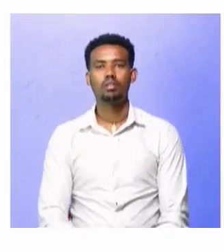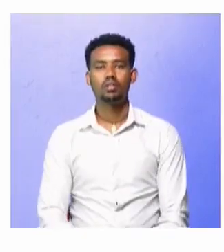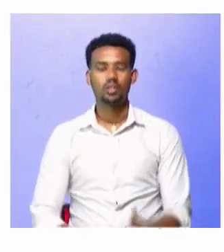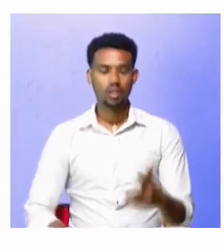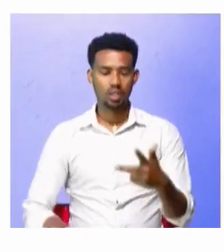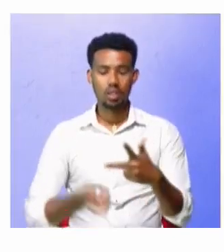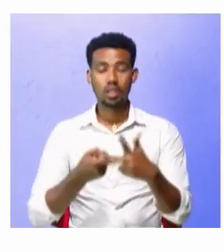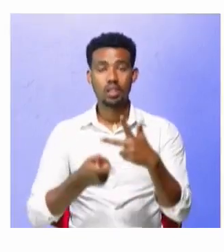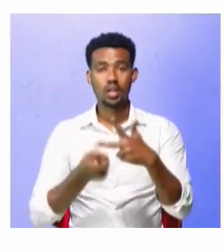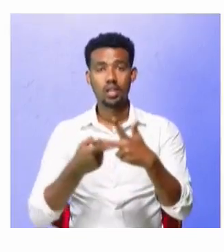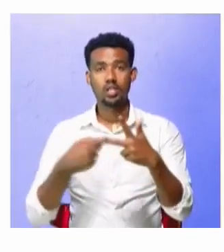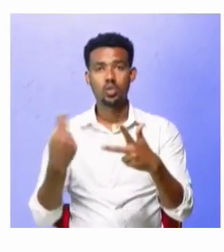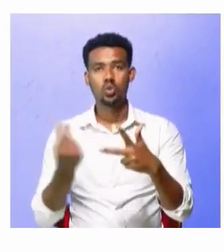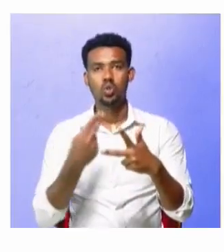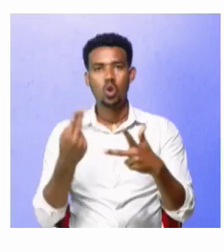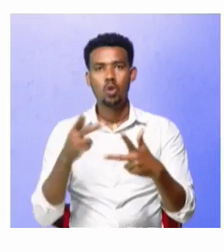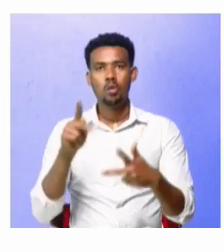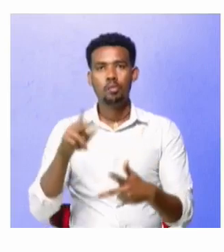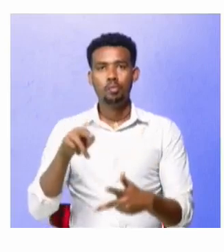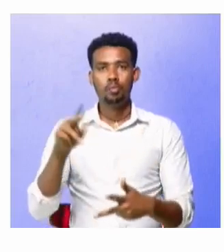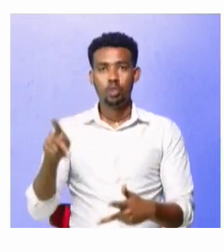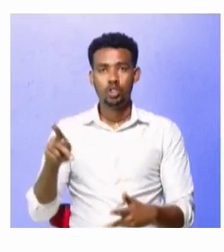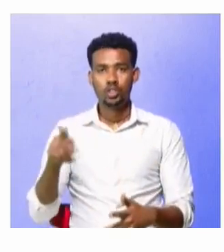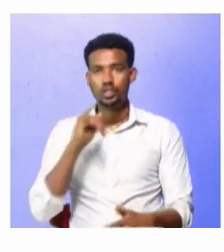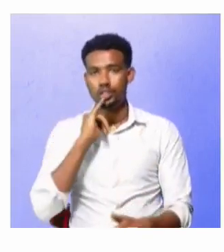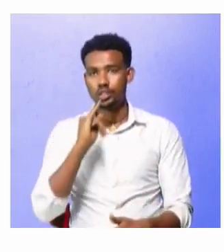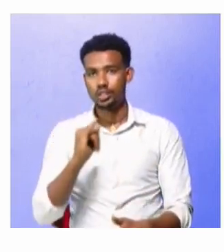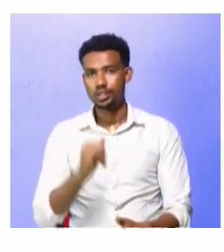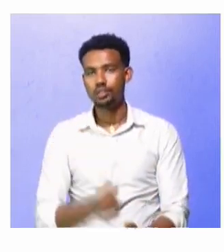third usage of preposition is